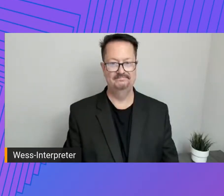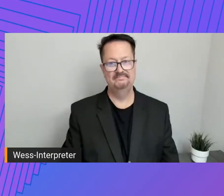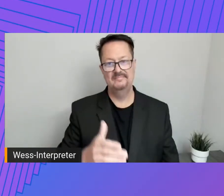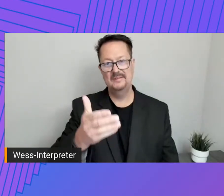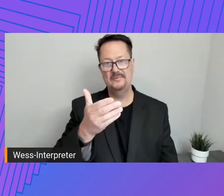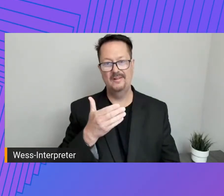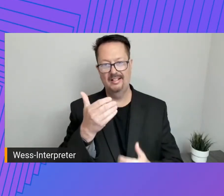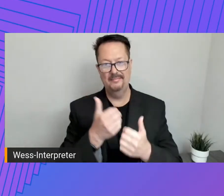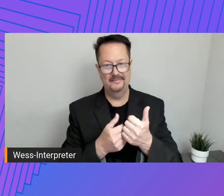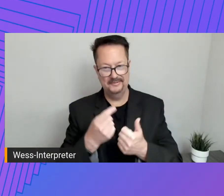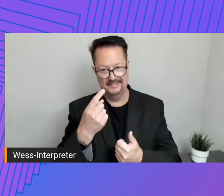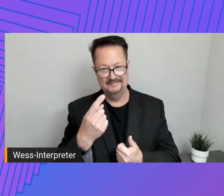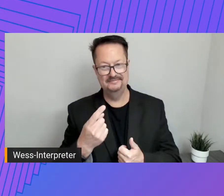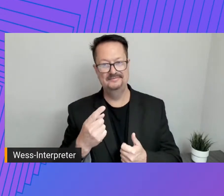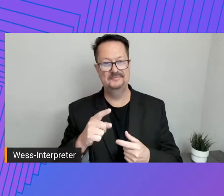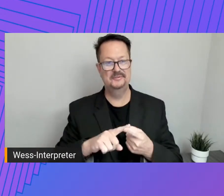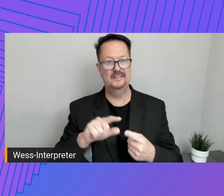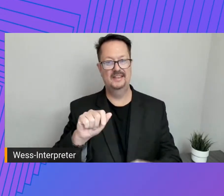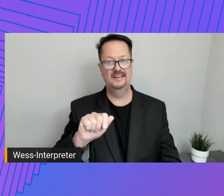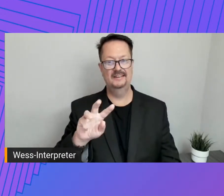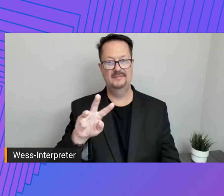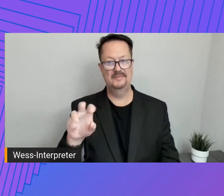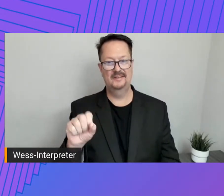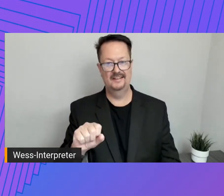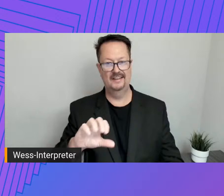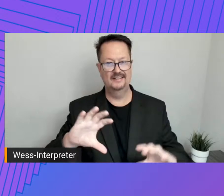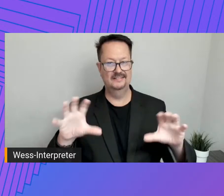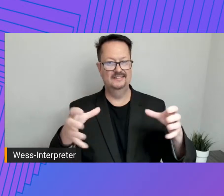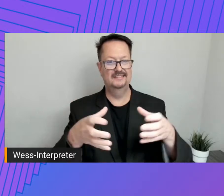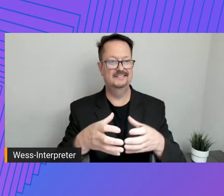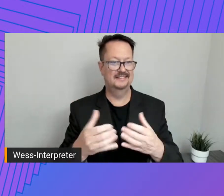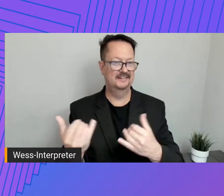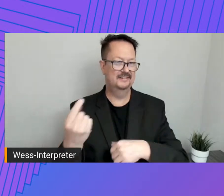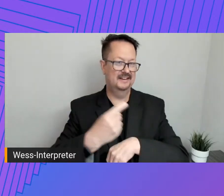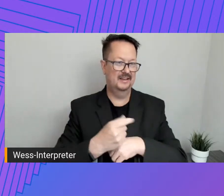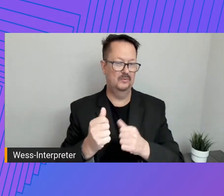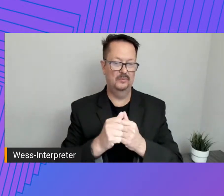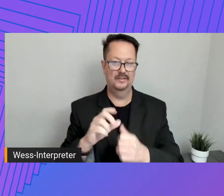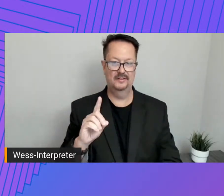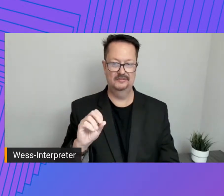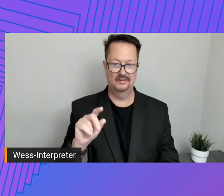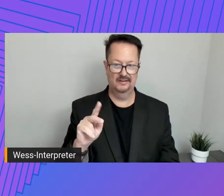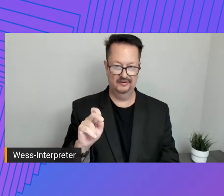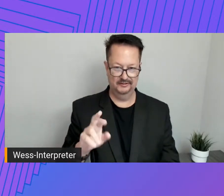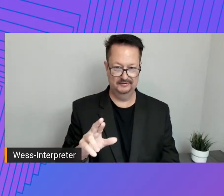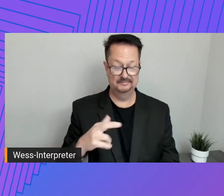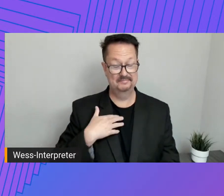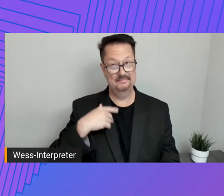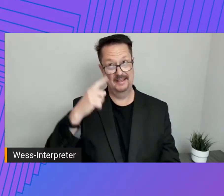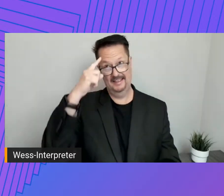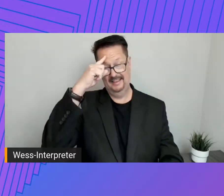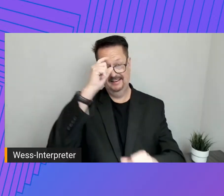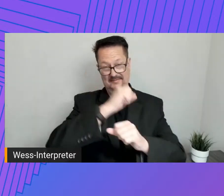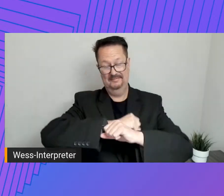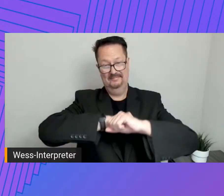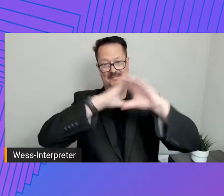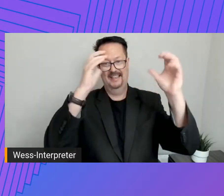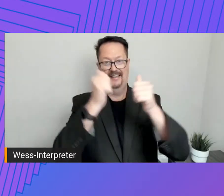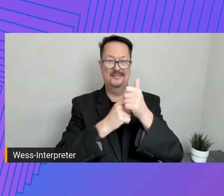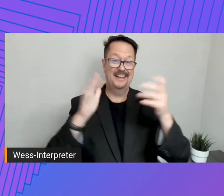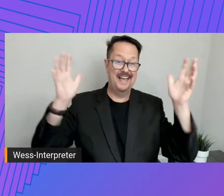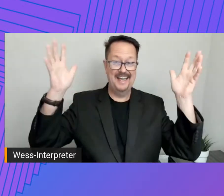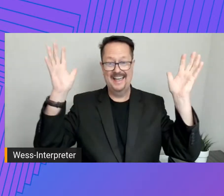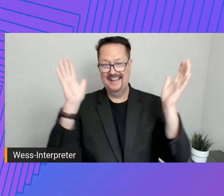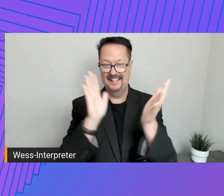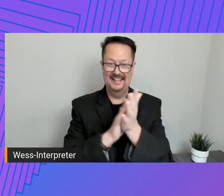Welcome, everyone, to the AWS Container Day with Docker. In my head, I'm imagining everyone clapping and